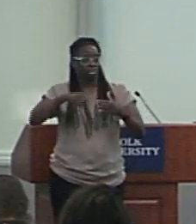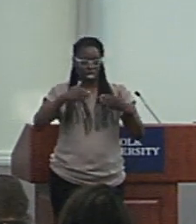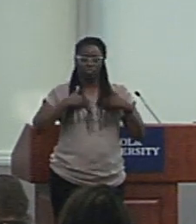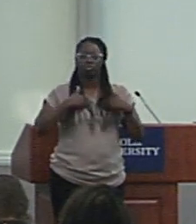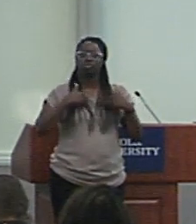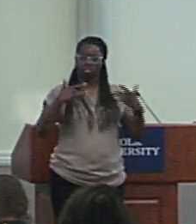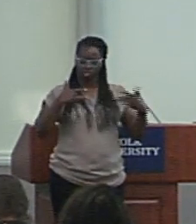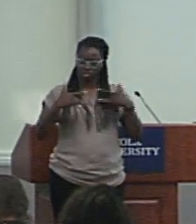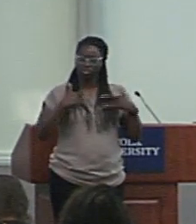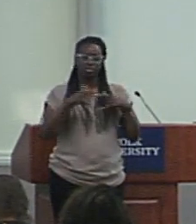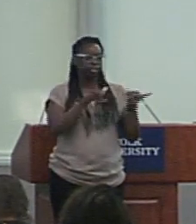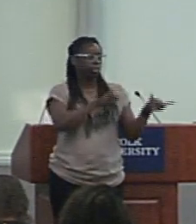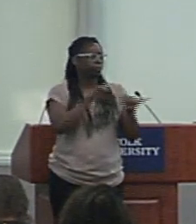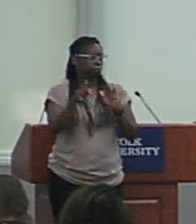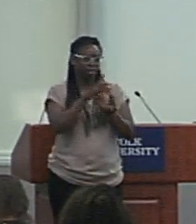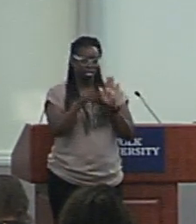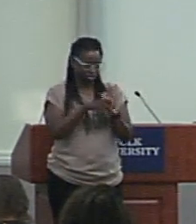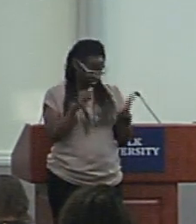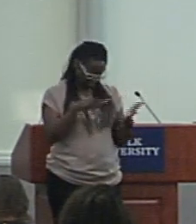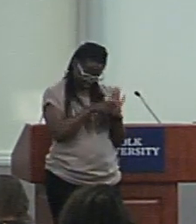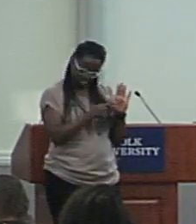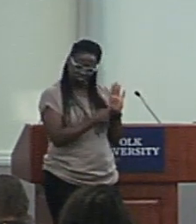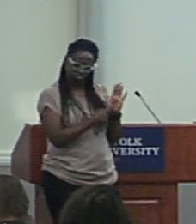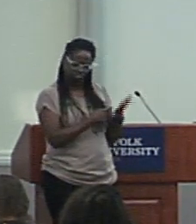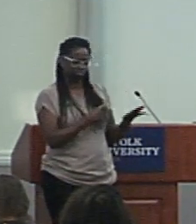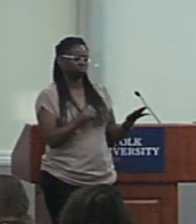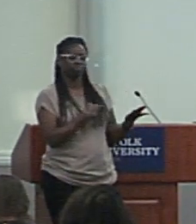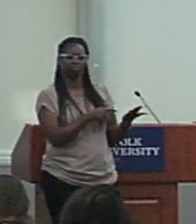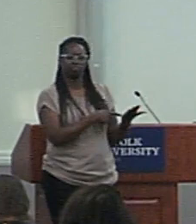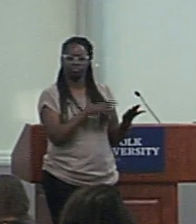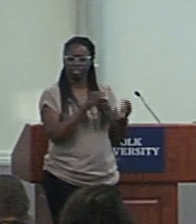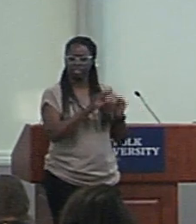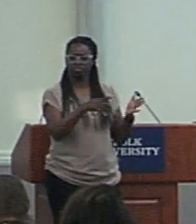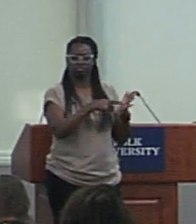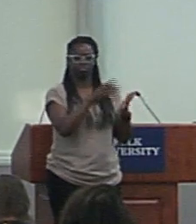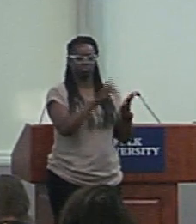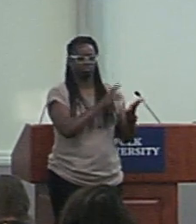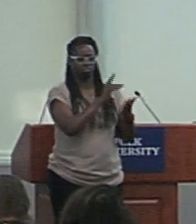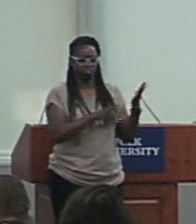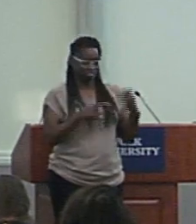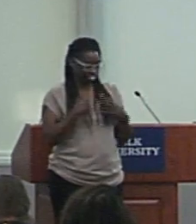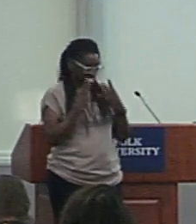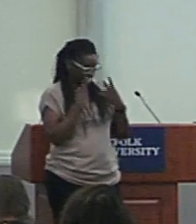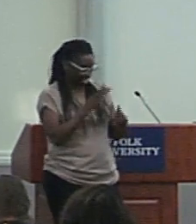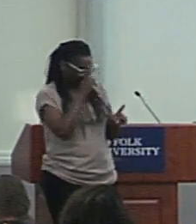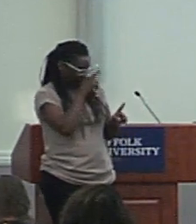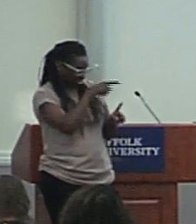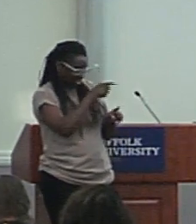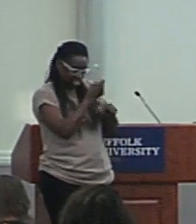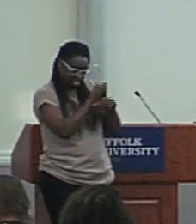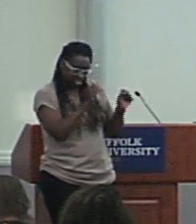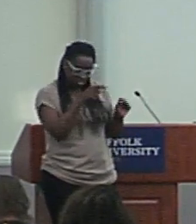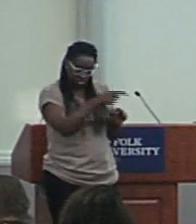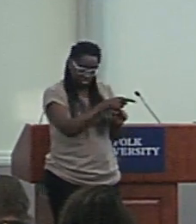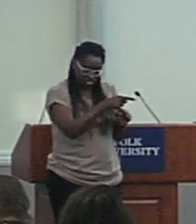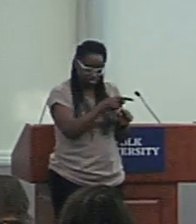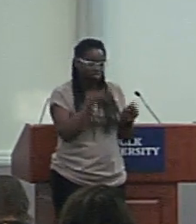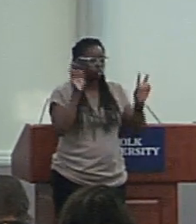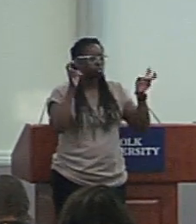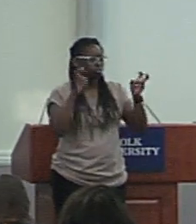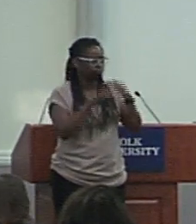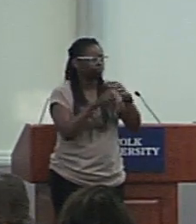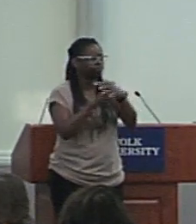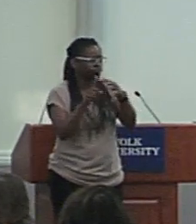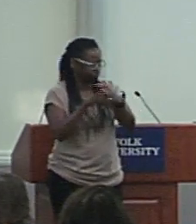well. And I personally observed an incident where there was a hospital safety issue going on and the